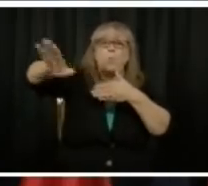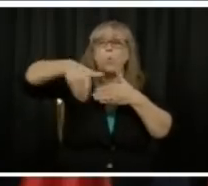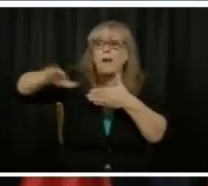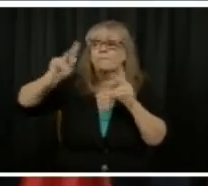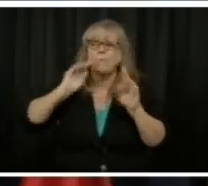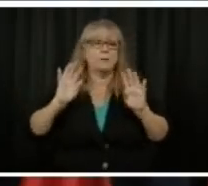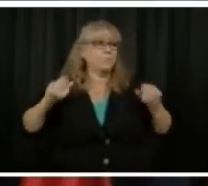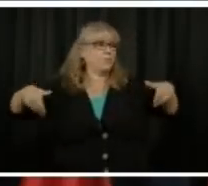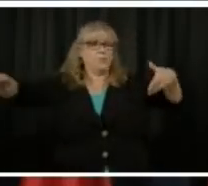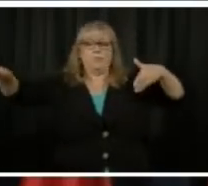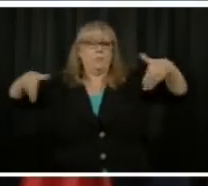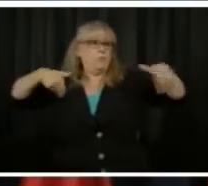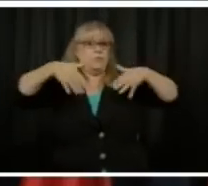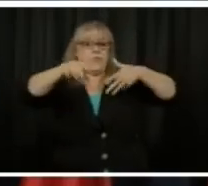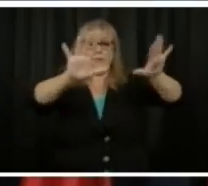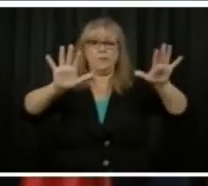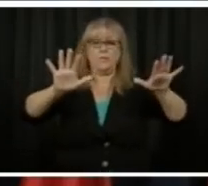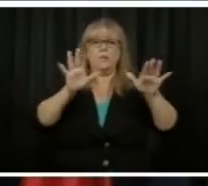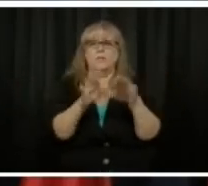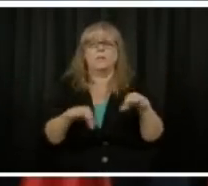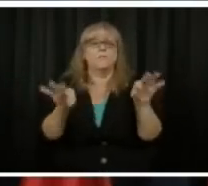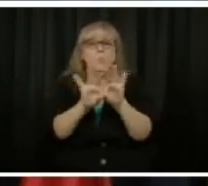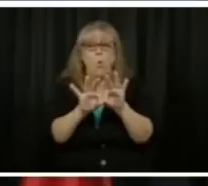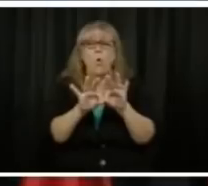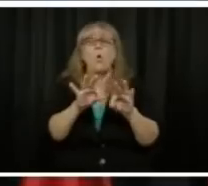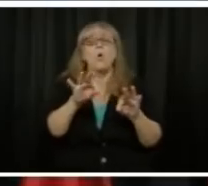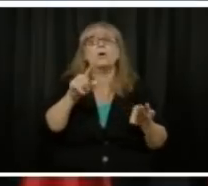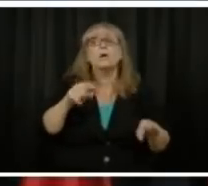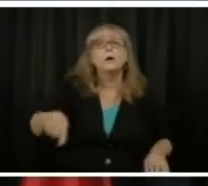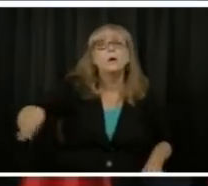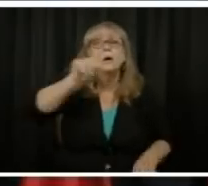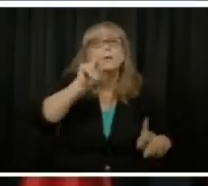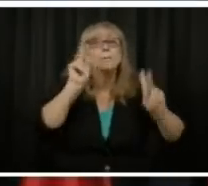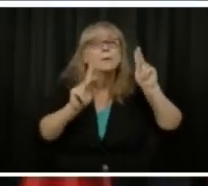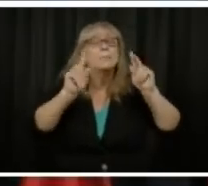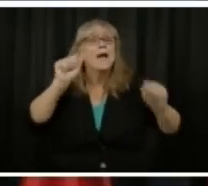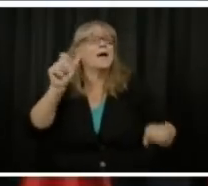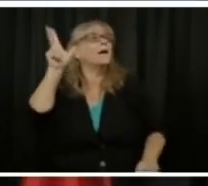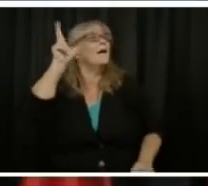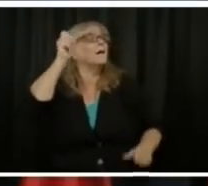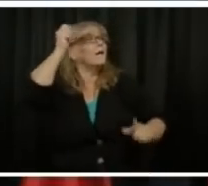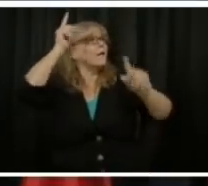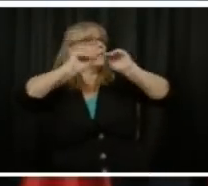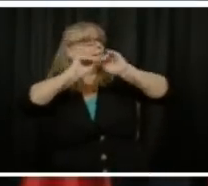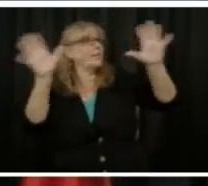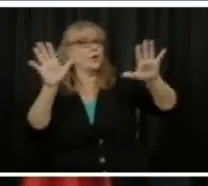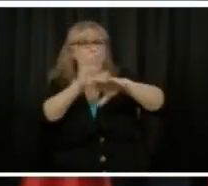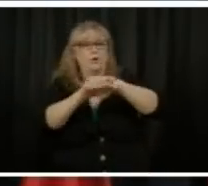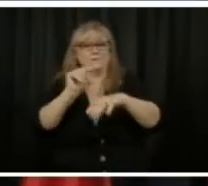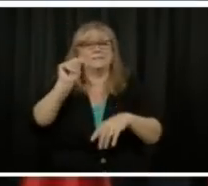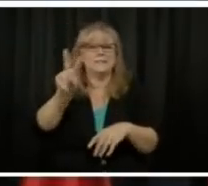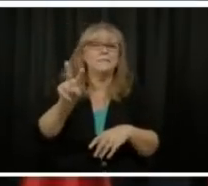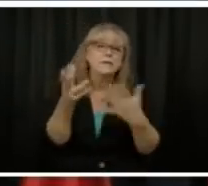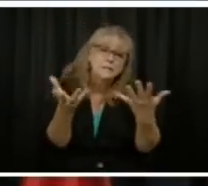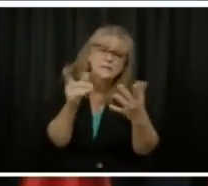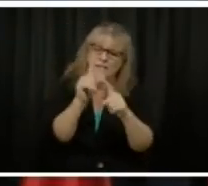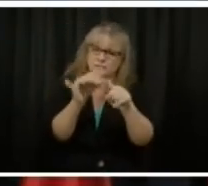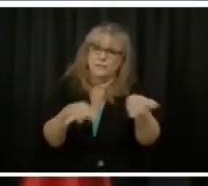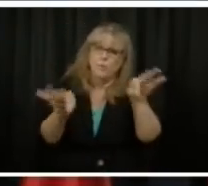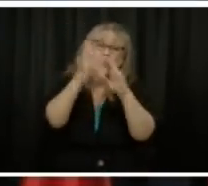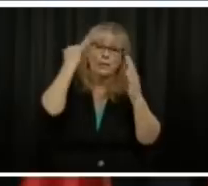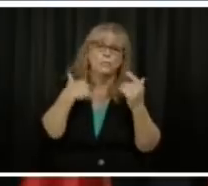the words that we're saying at home better, and that's consistent with our statewide mask guidance. So with this data, I want to thank